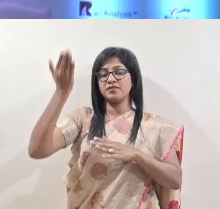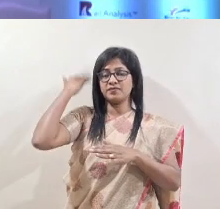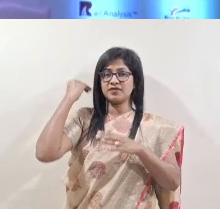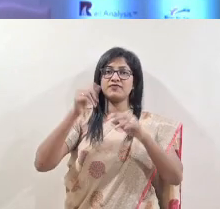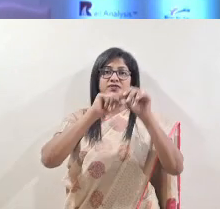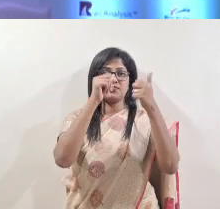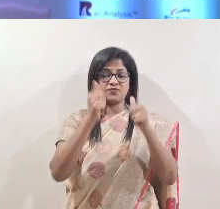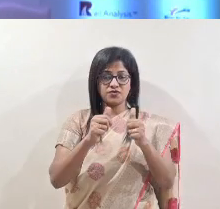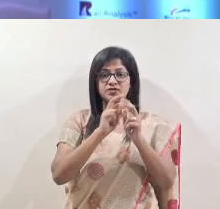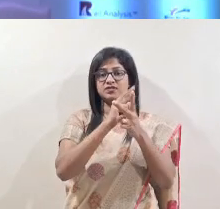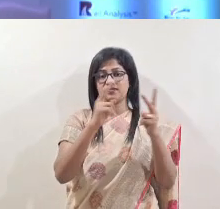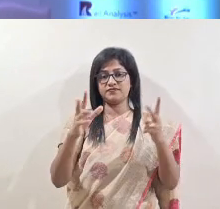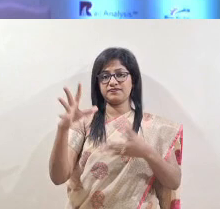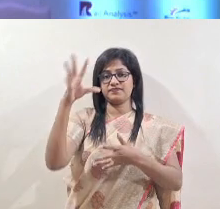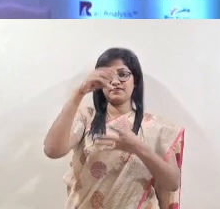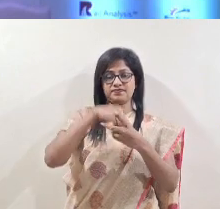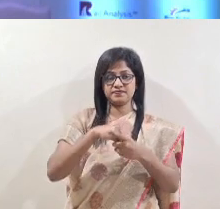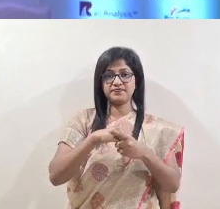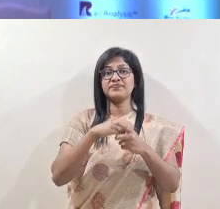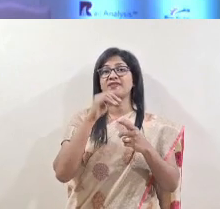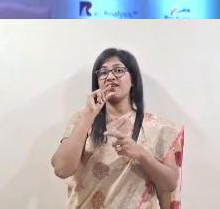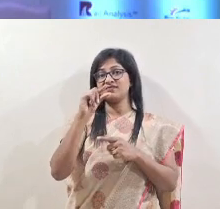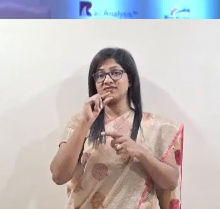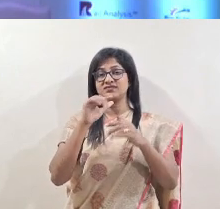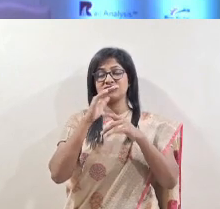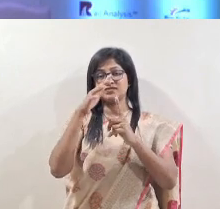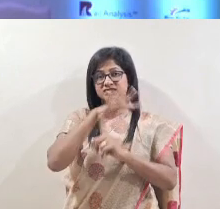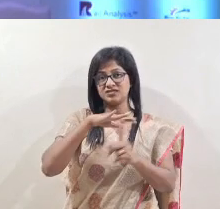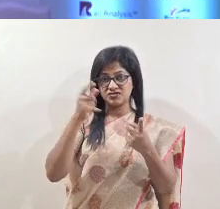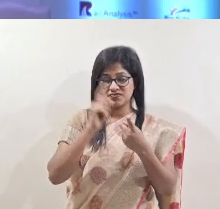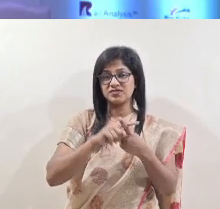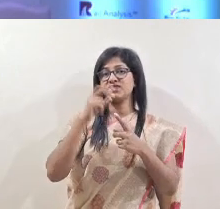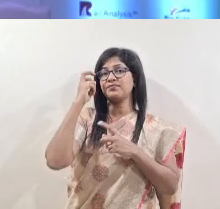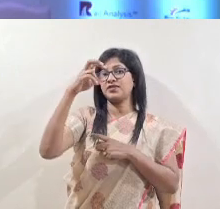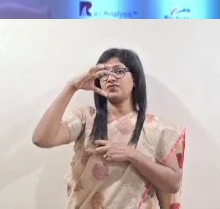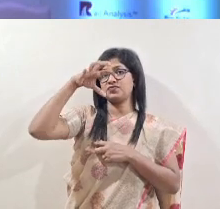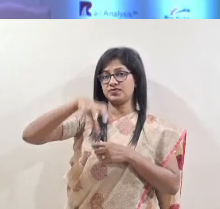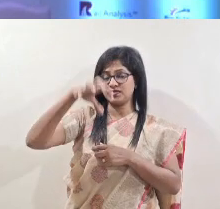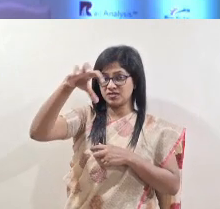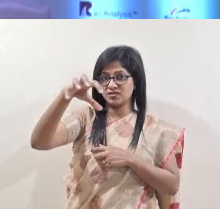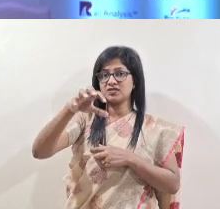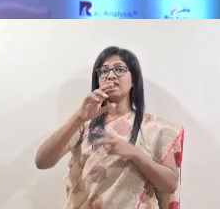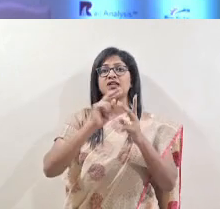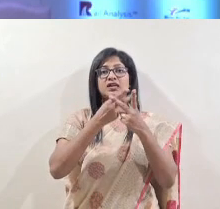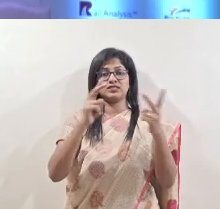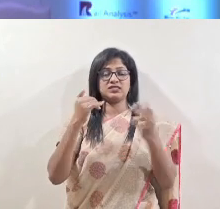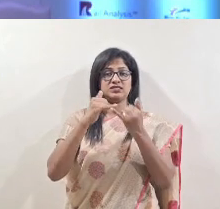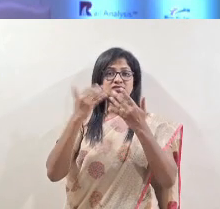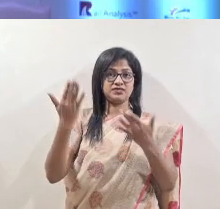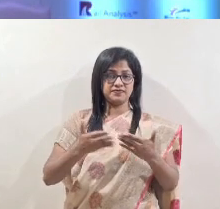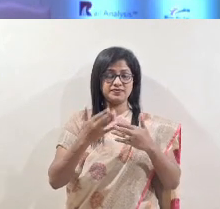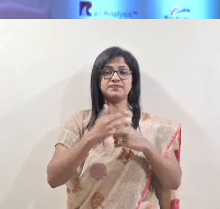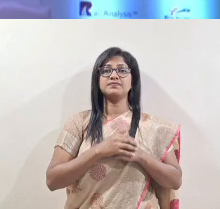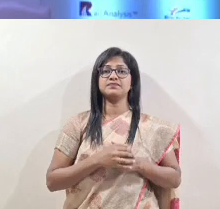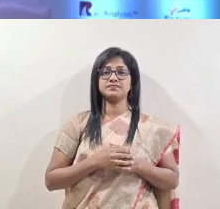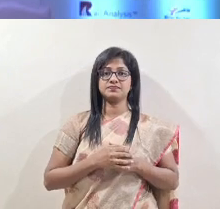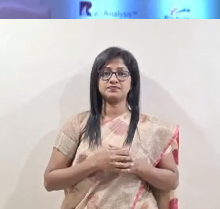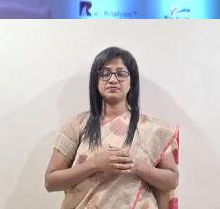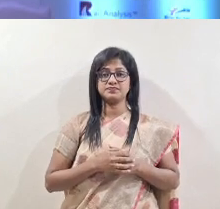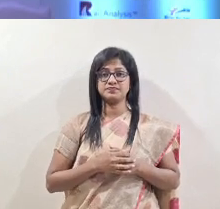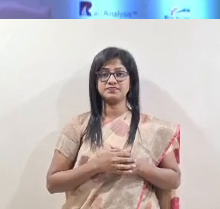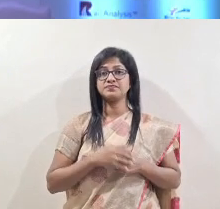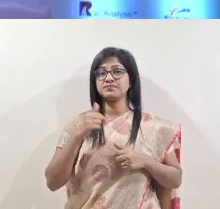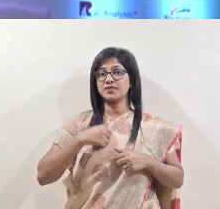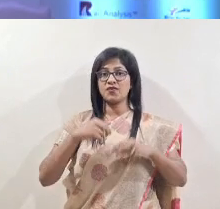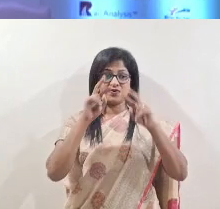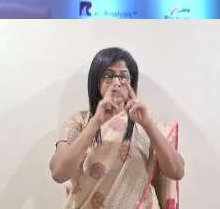made, including the emergency situation metro stations or other facilities. Coming to our